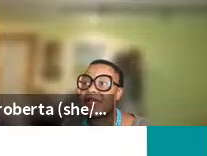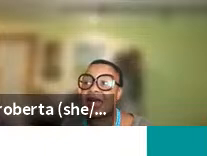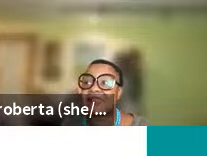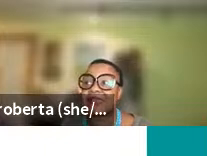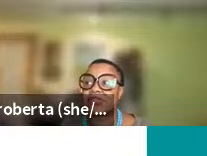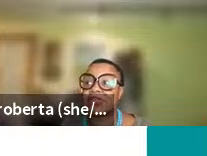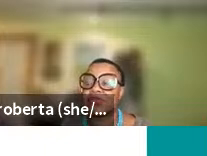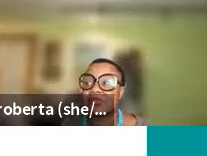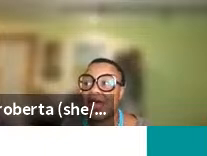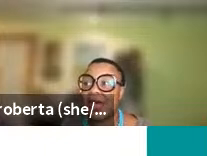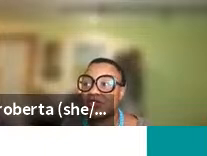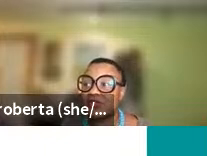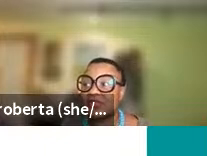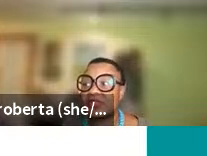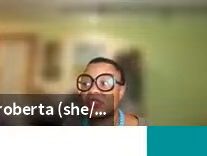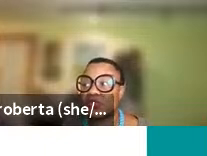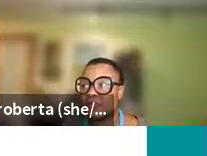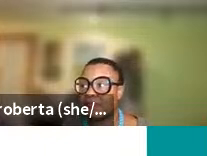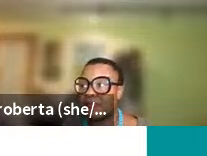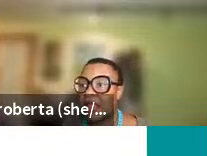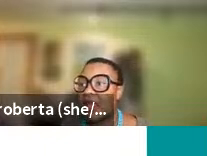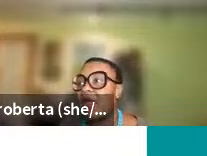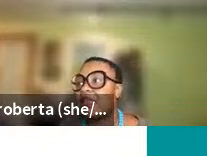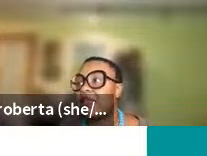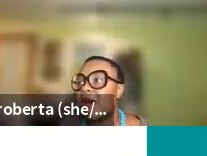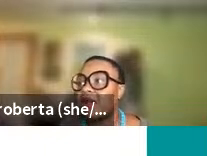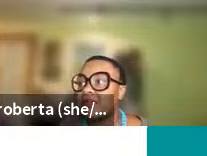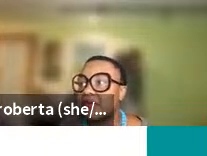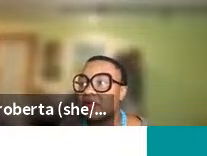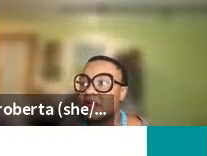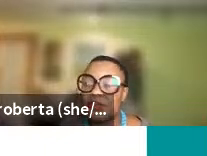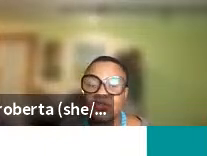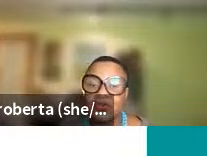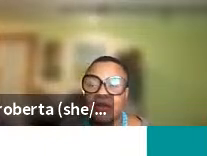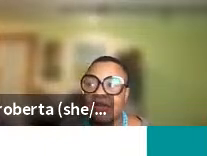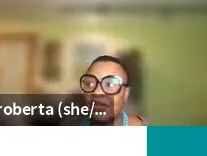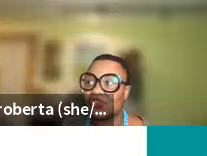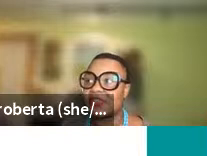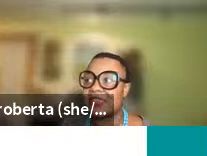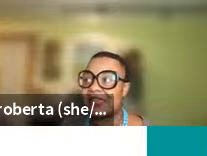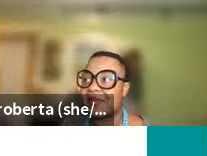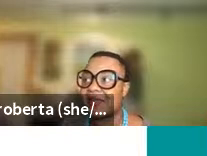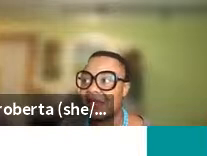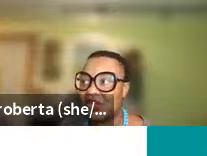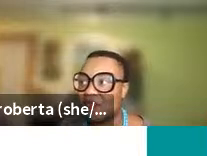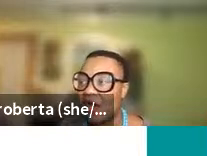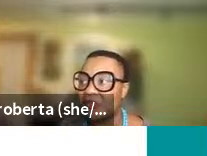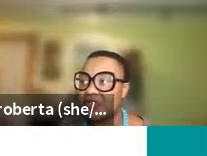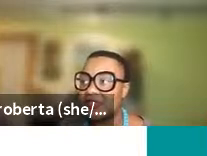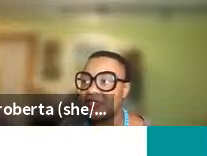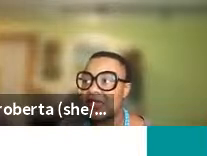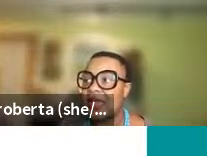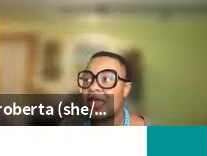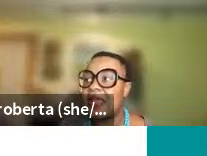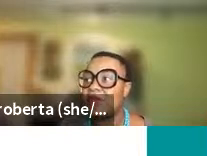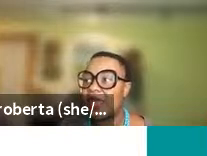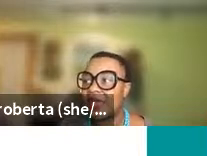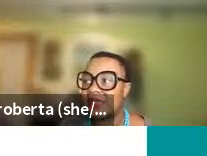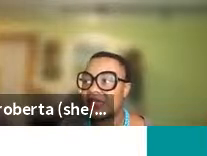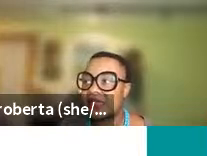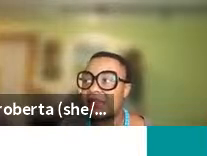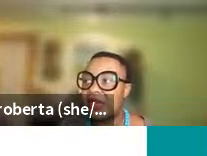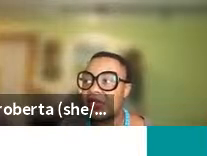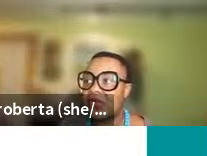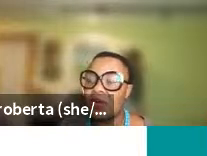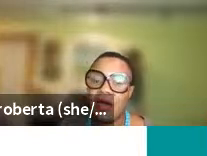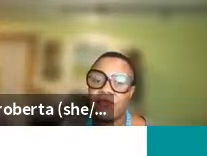How to access closed captions in Zoom. At the bottom middle of your screen, you should see a menu of options. If you can't